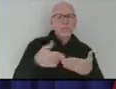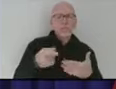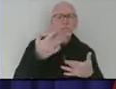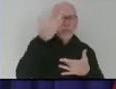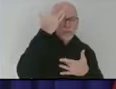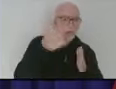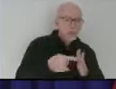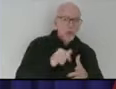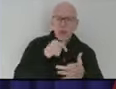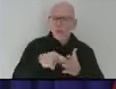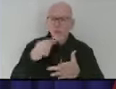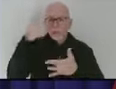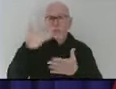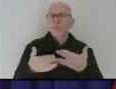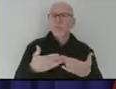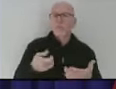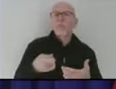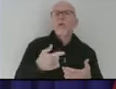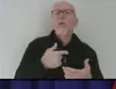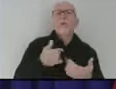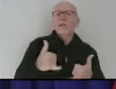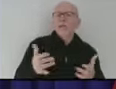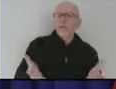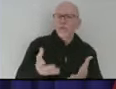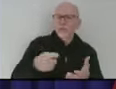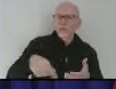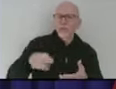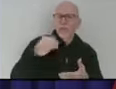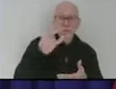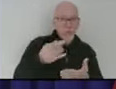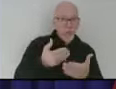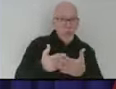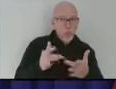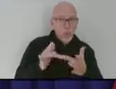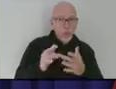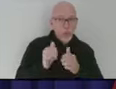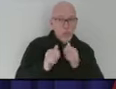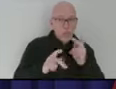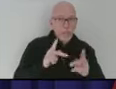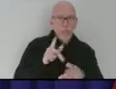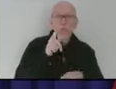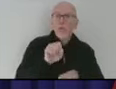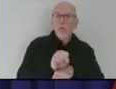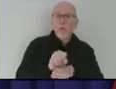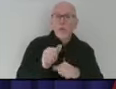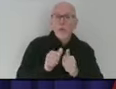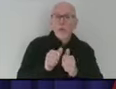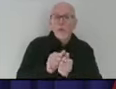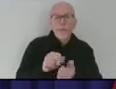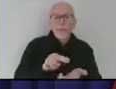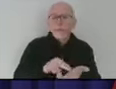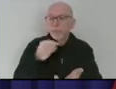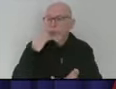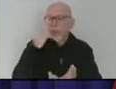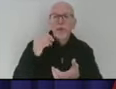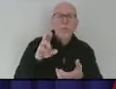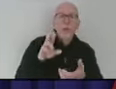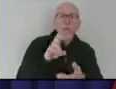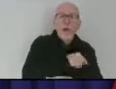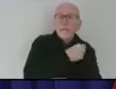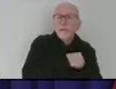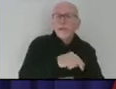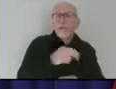individuals. And we still encourage people, especially people that are close contacts, especially people that work in long-term care facilities or other areas, hospitals,